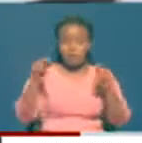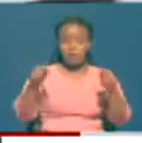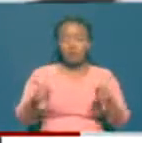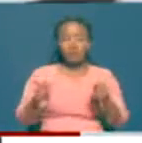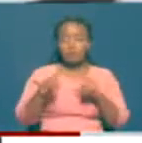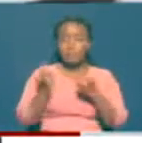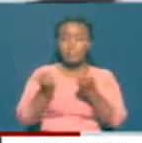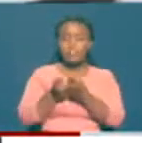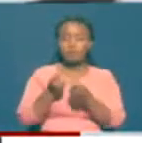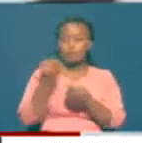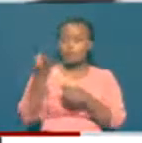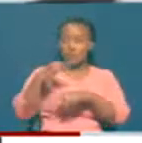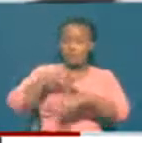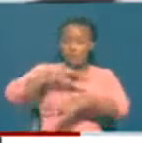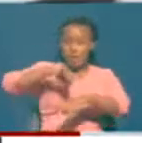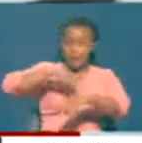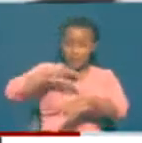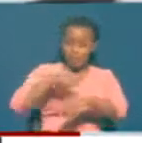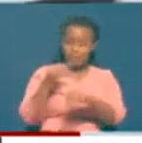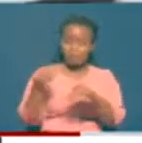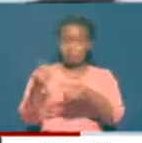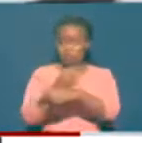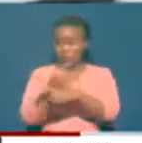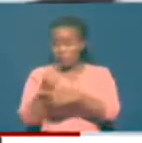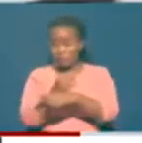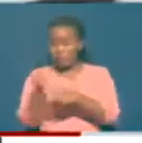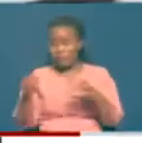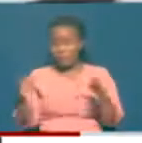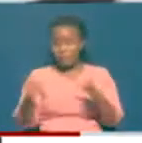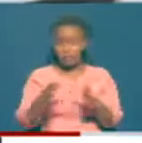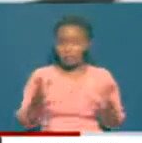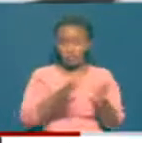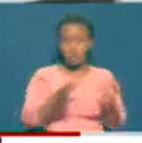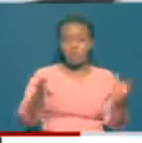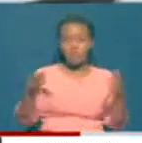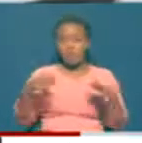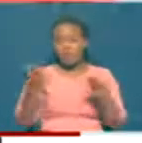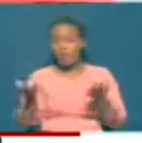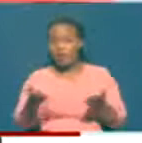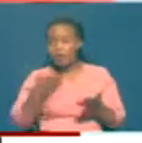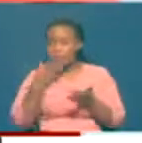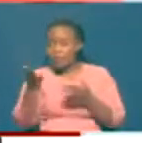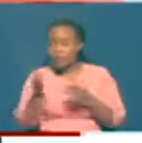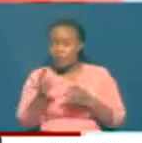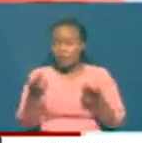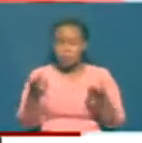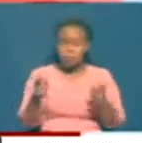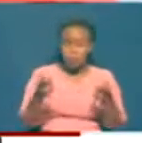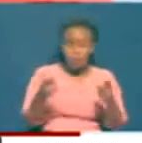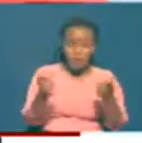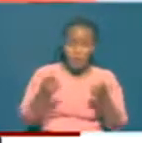training session to prepare the Paralympians on how to respond to media queries.